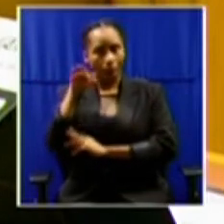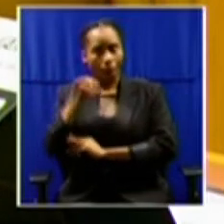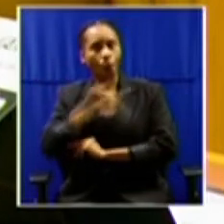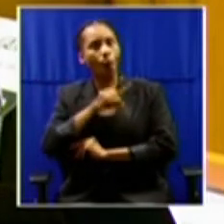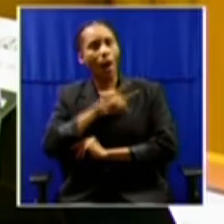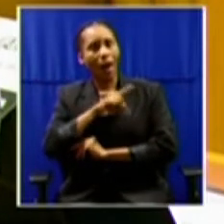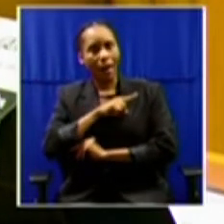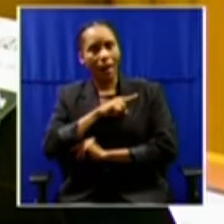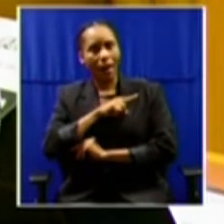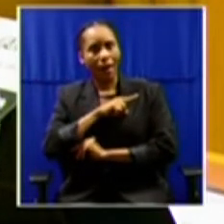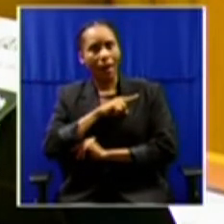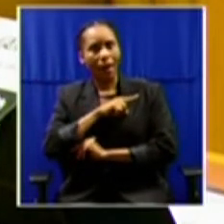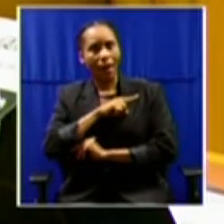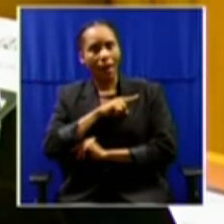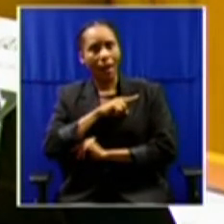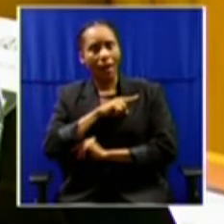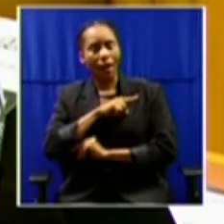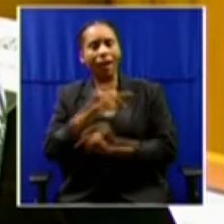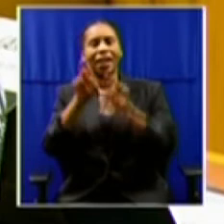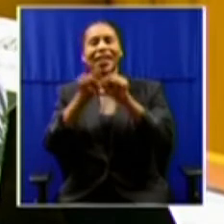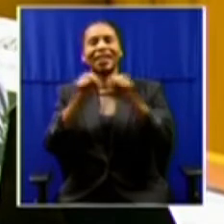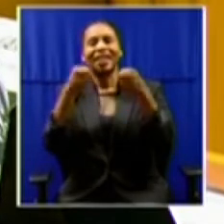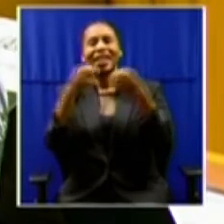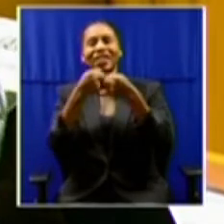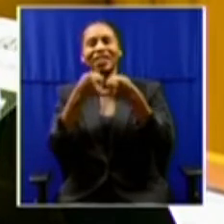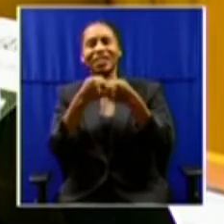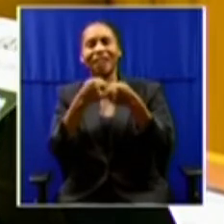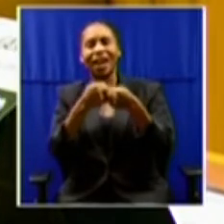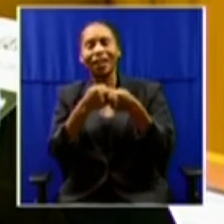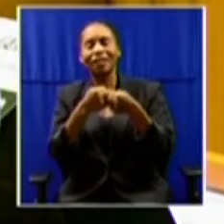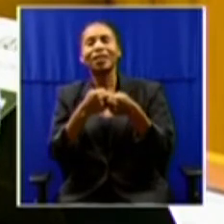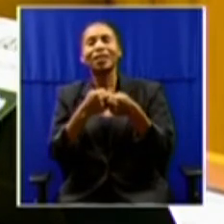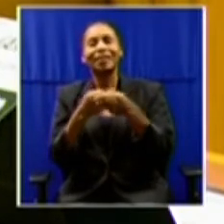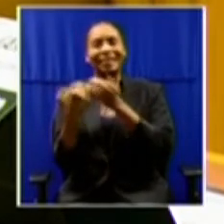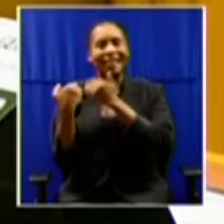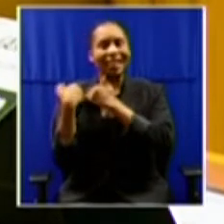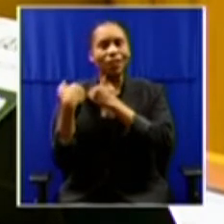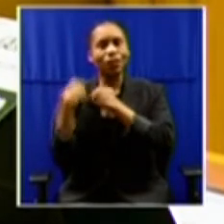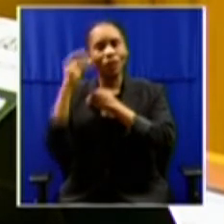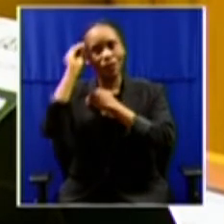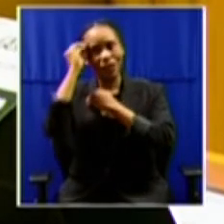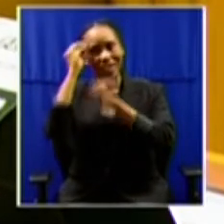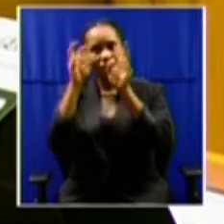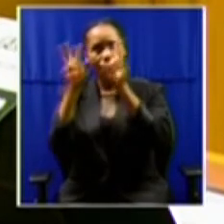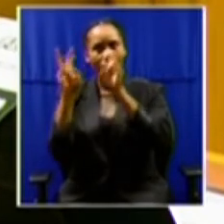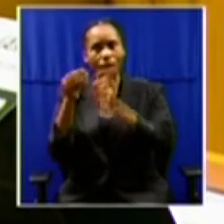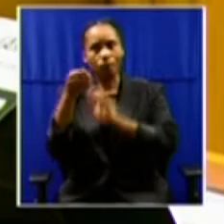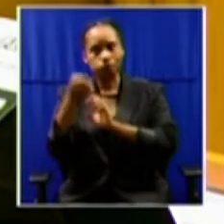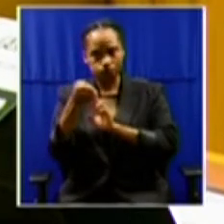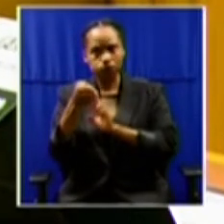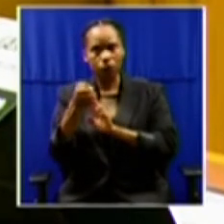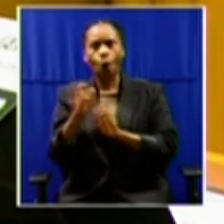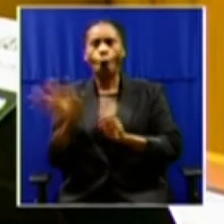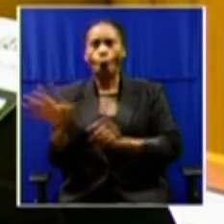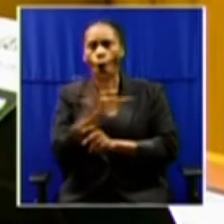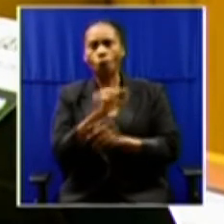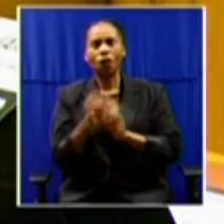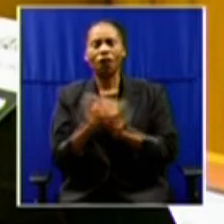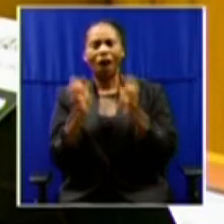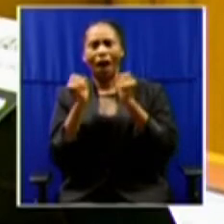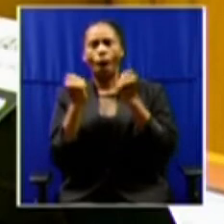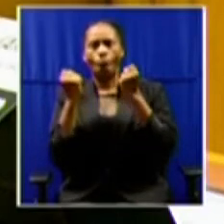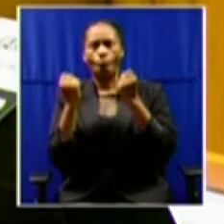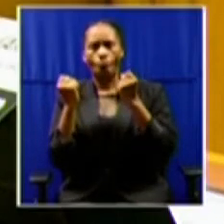because there were national security interest issues, which all of us are aware, things which are affecting us,